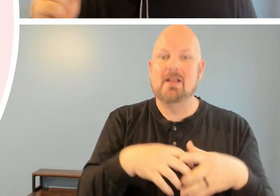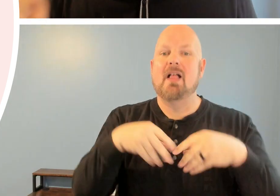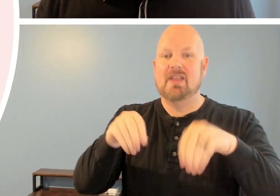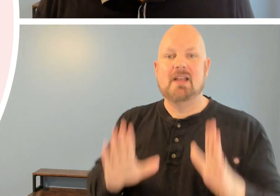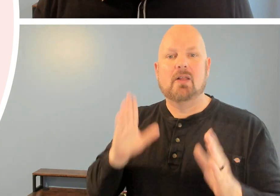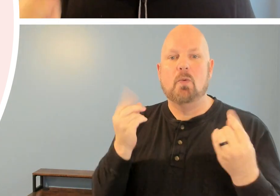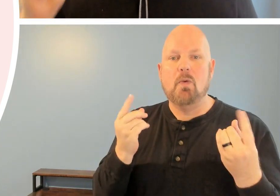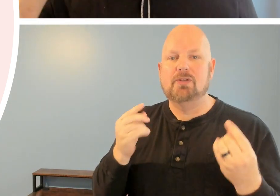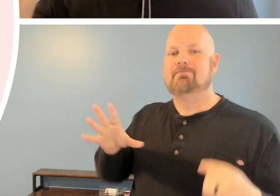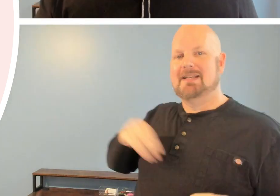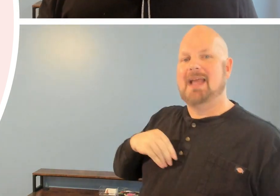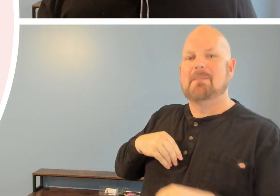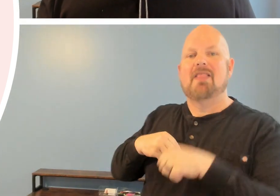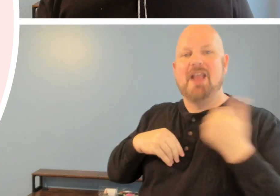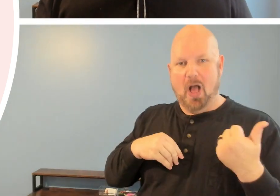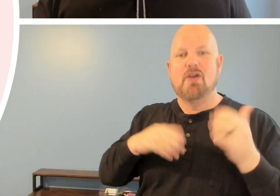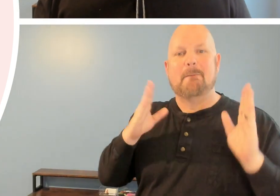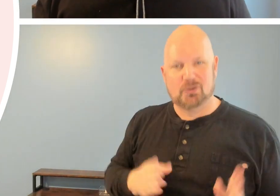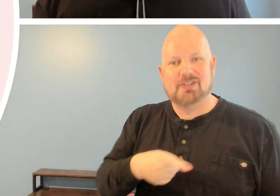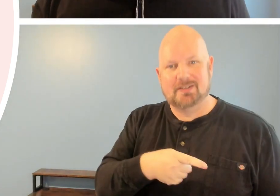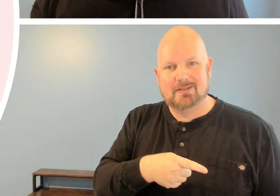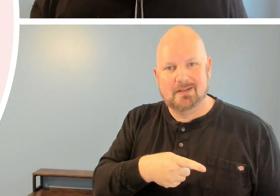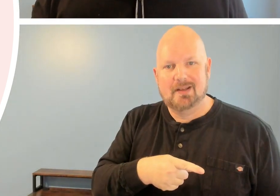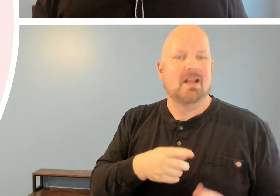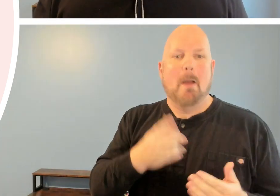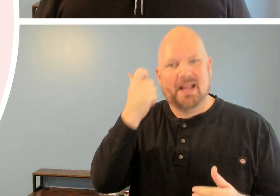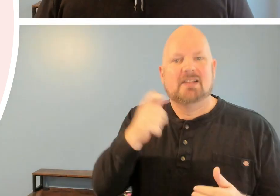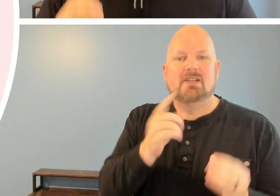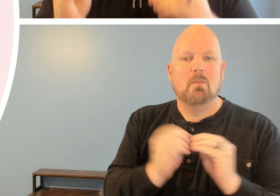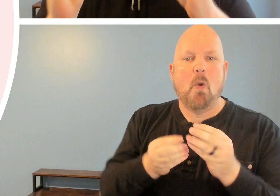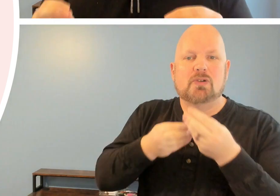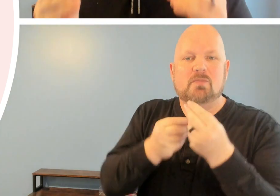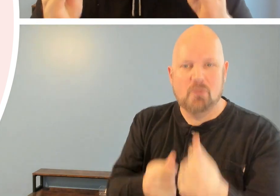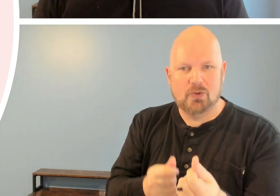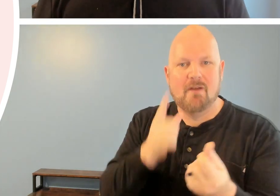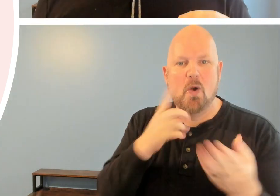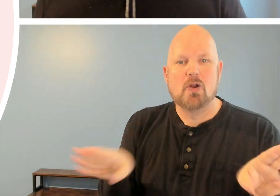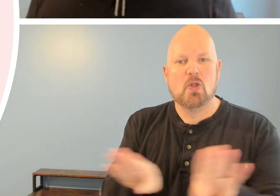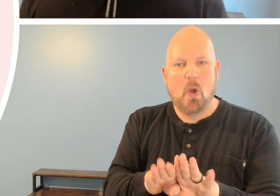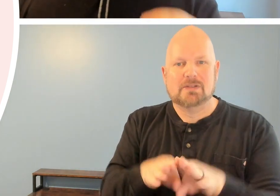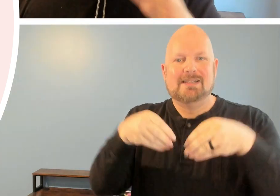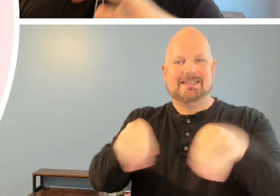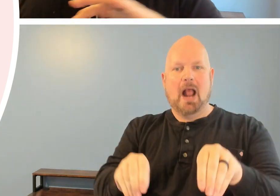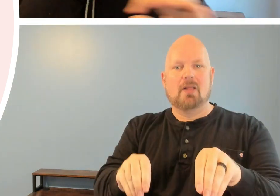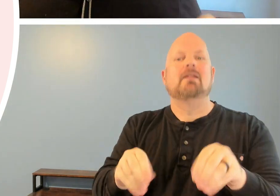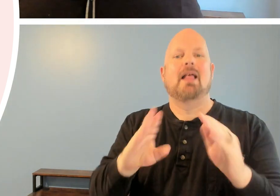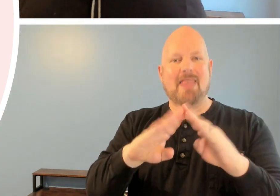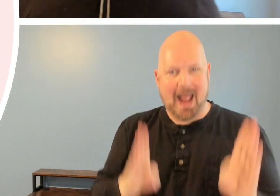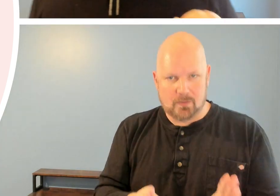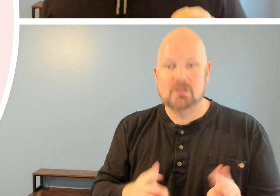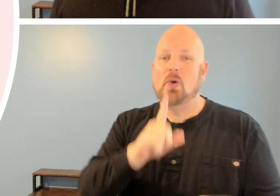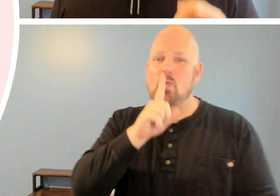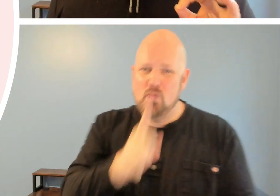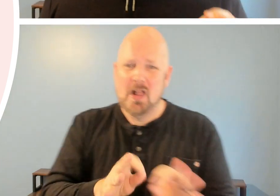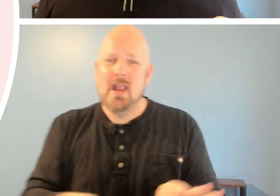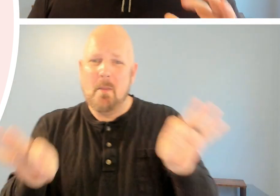It's a smoother ride. It's a smoother road to closing for the house. So really, really important that you get that